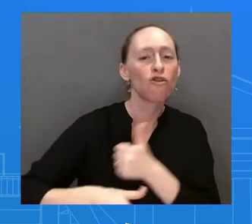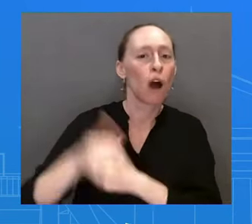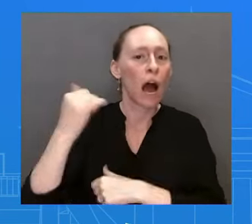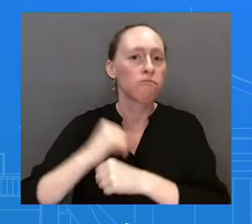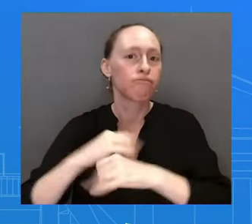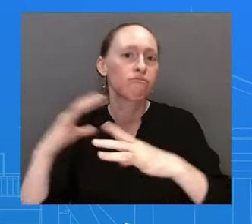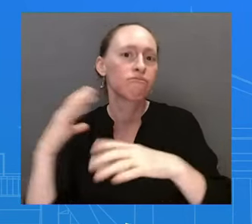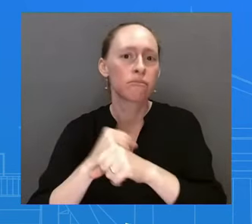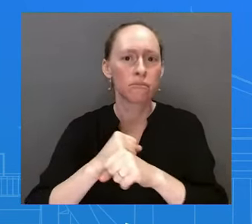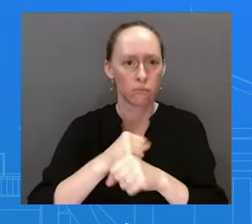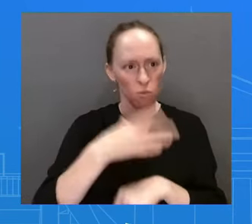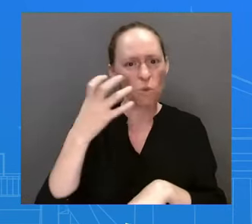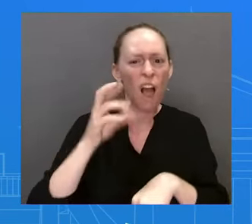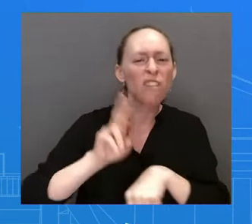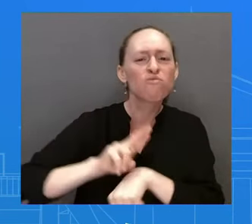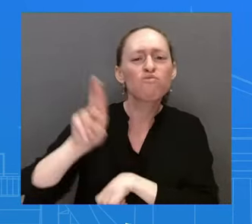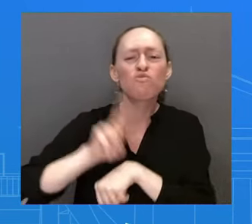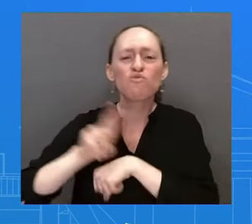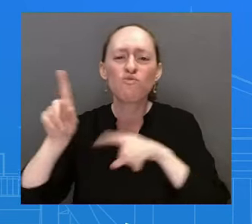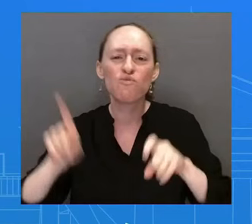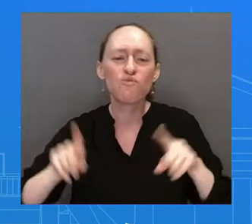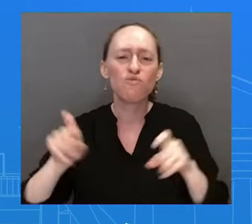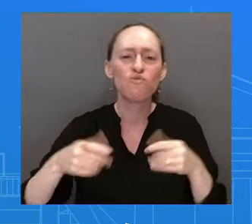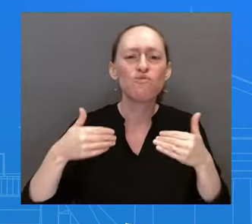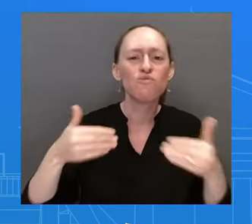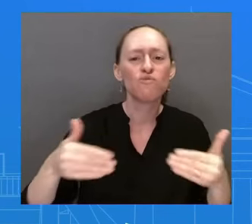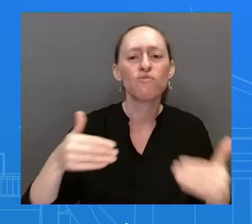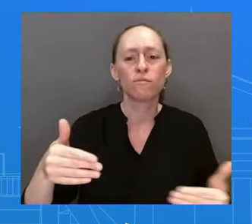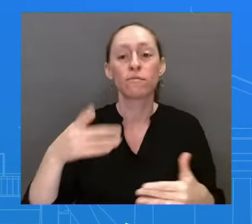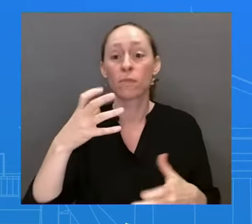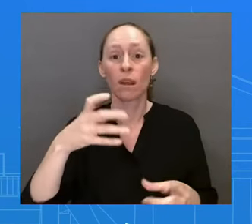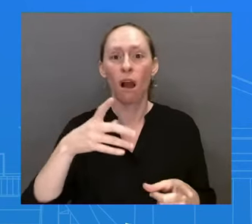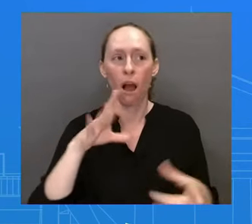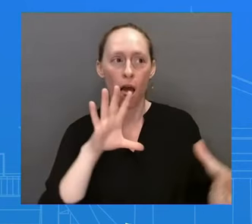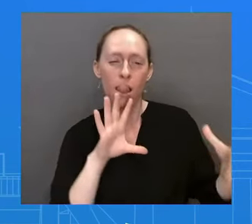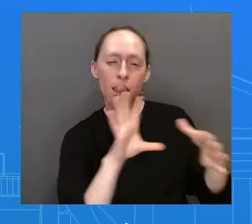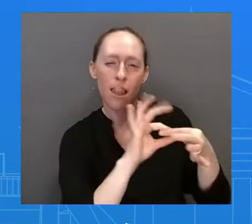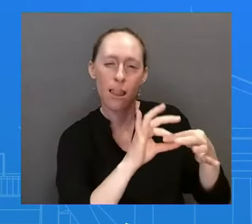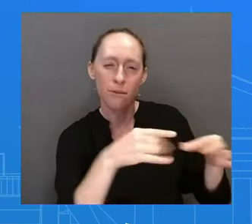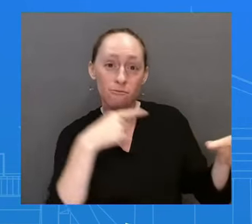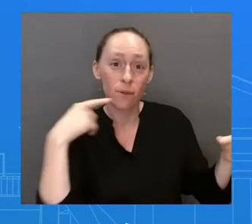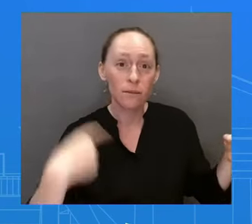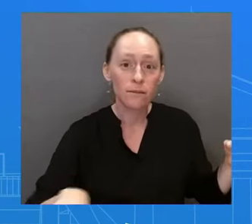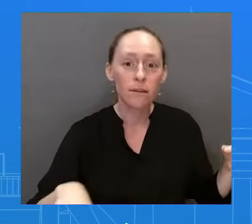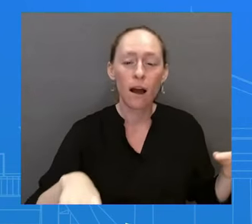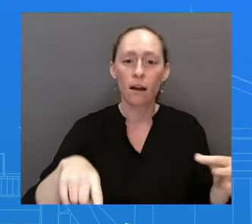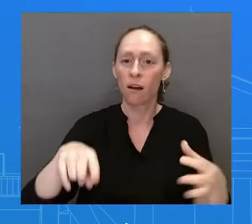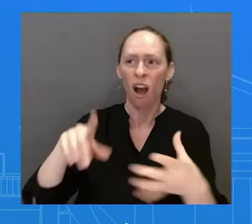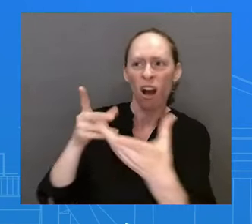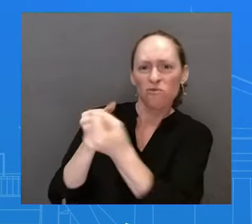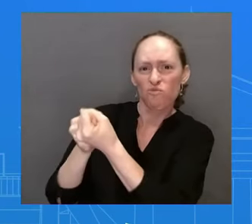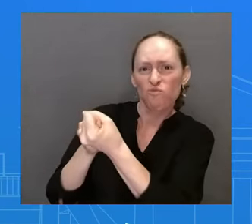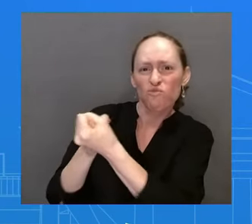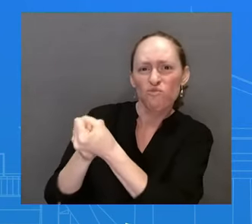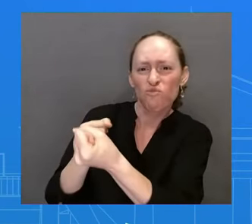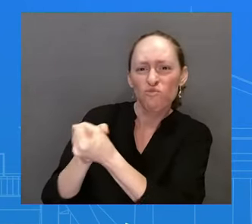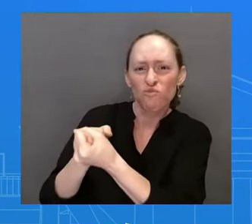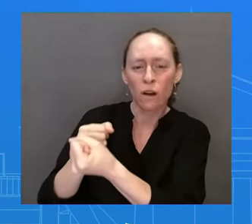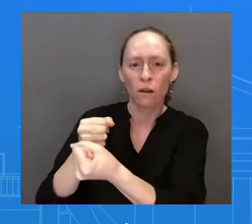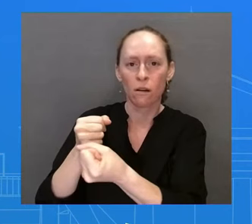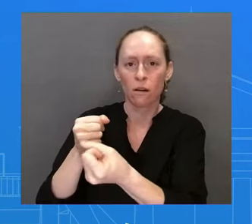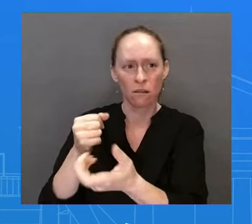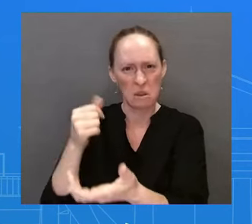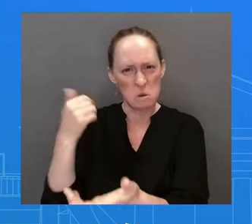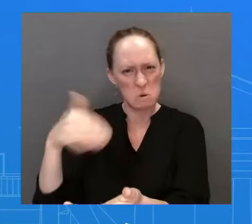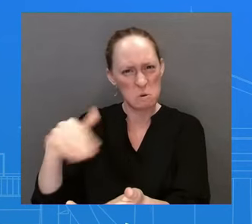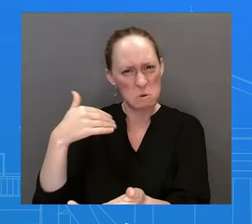the support to Russia in Ukraine, the harassing of maritime shipping, the support of terrorist networks in the region. I could go on and